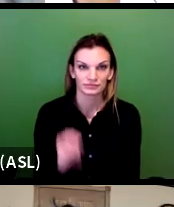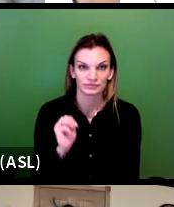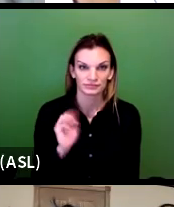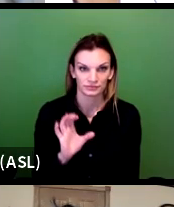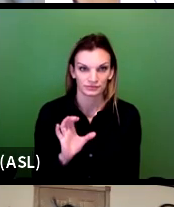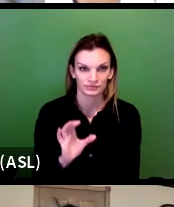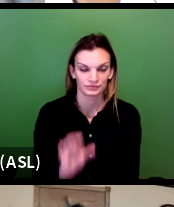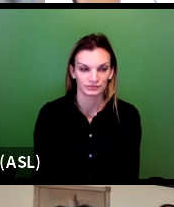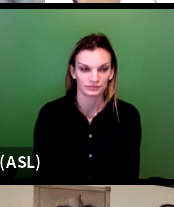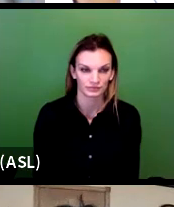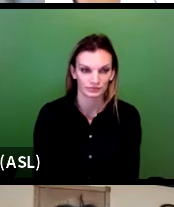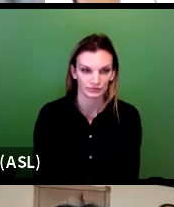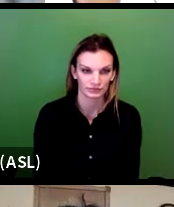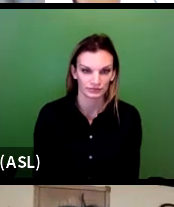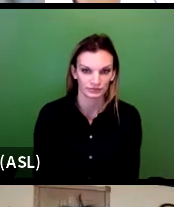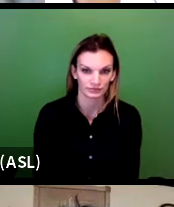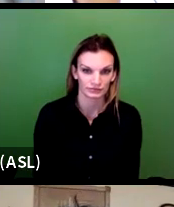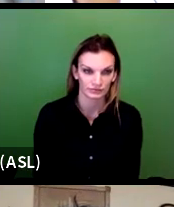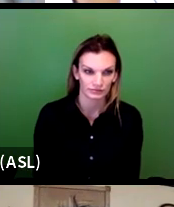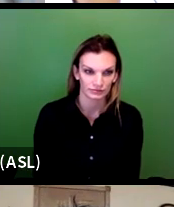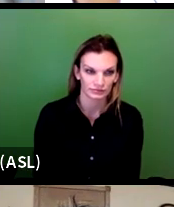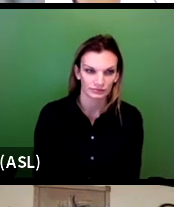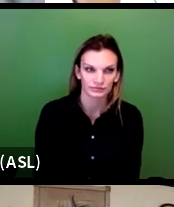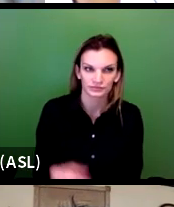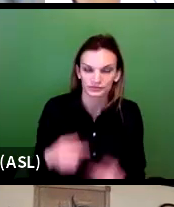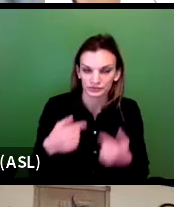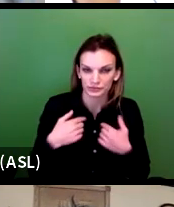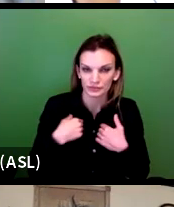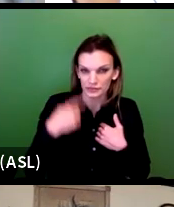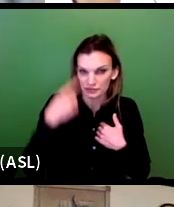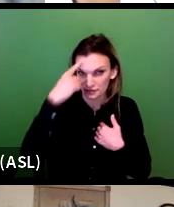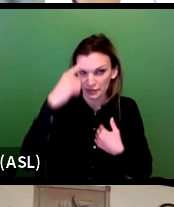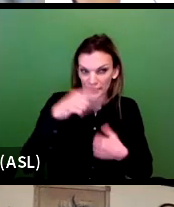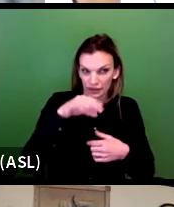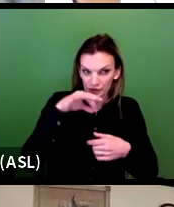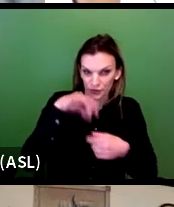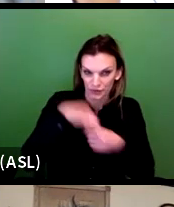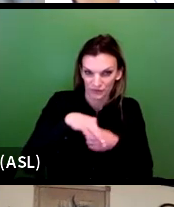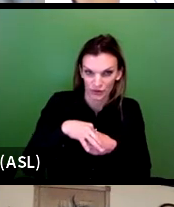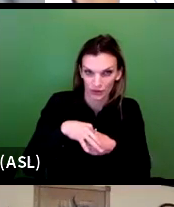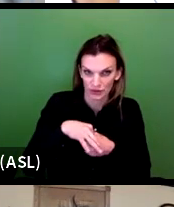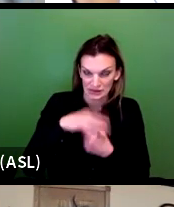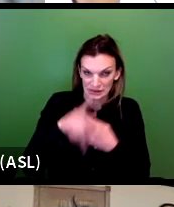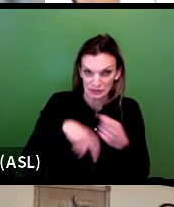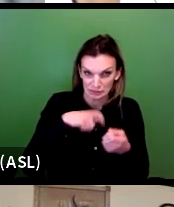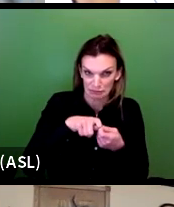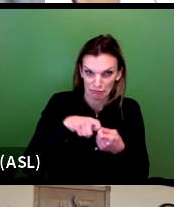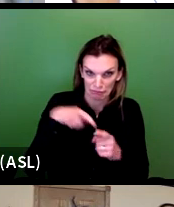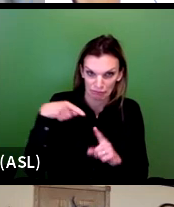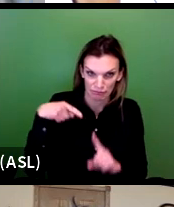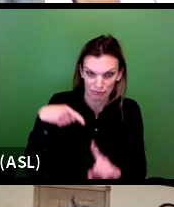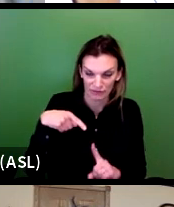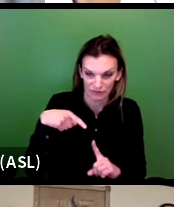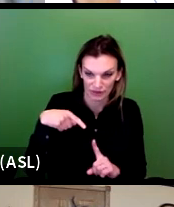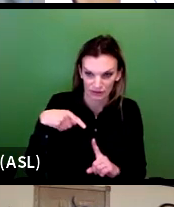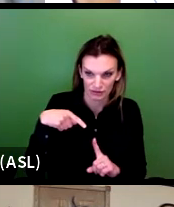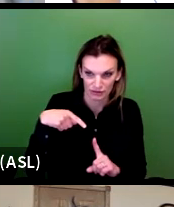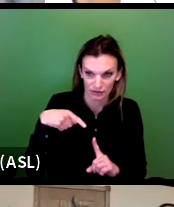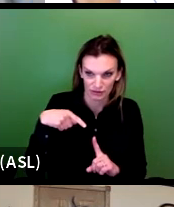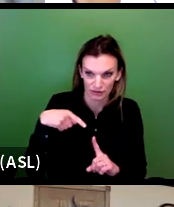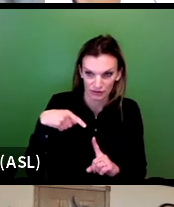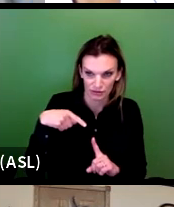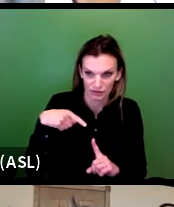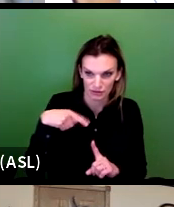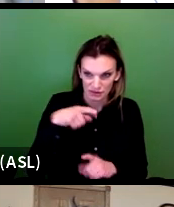So would you, I think we're voting specifically, but the motion that's on the table, Steve, if you could restate it, is